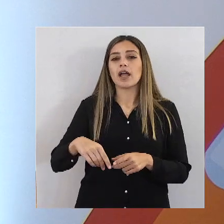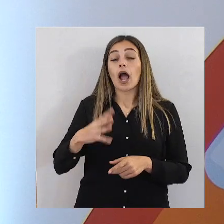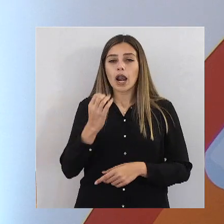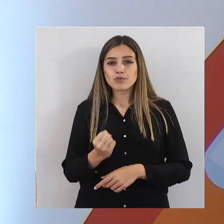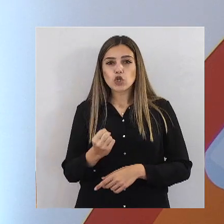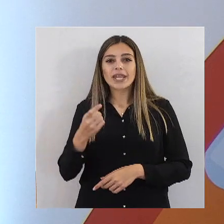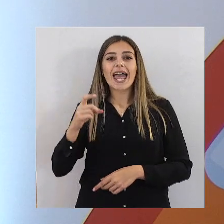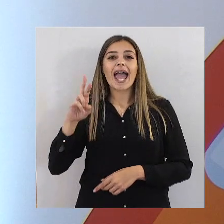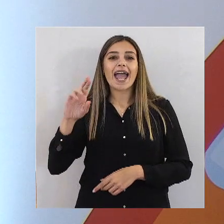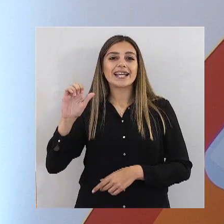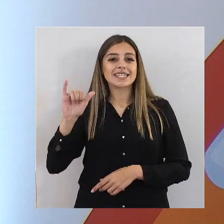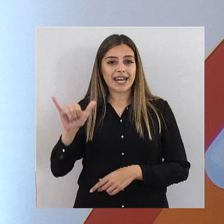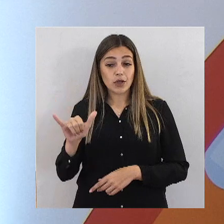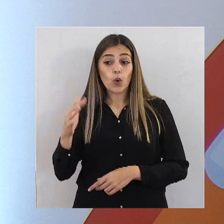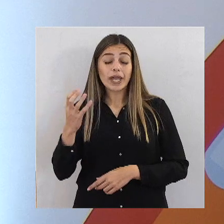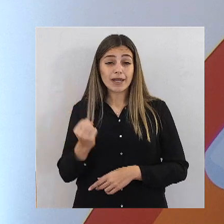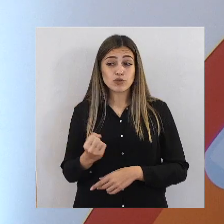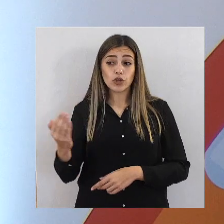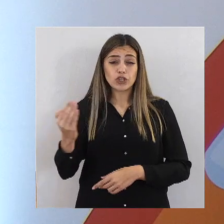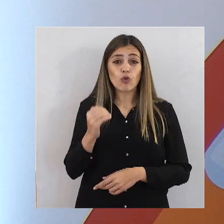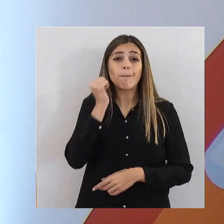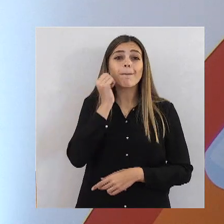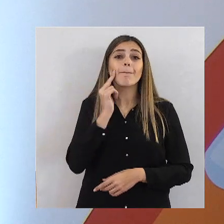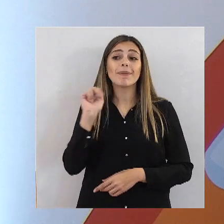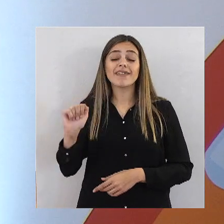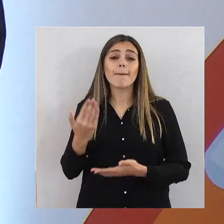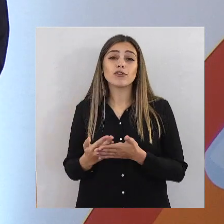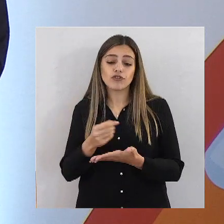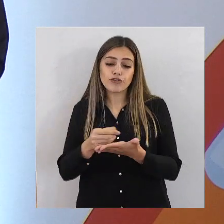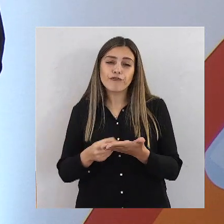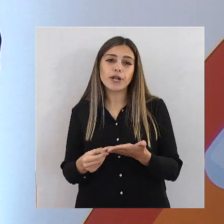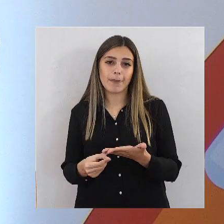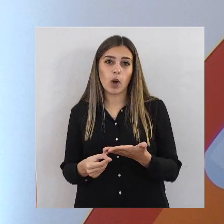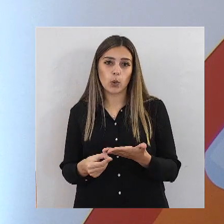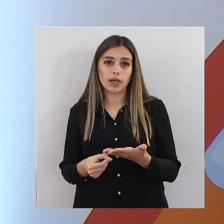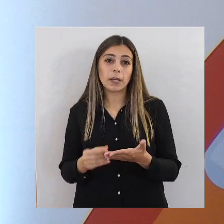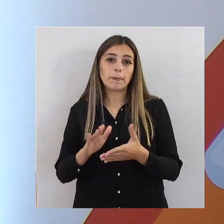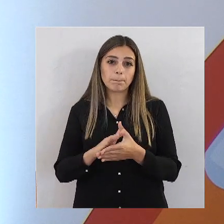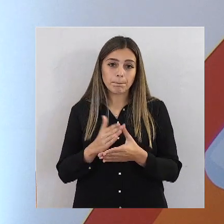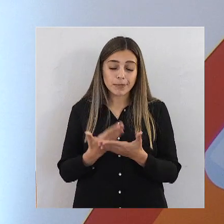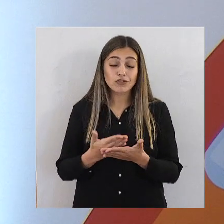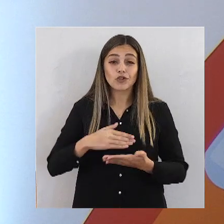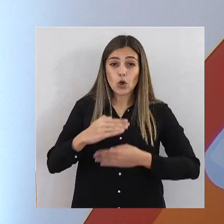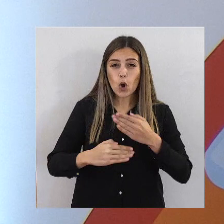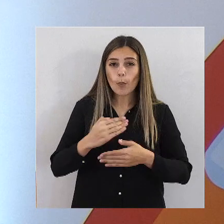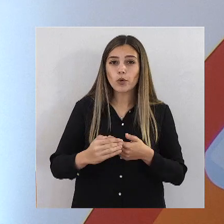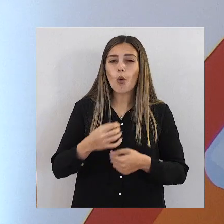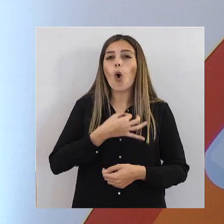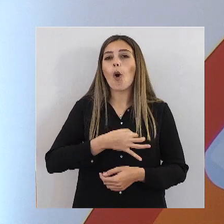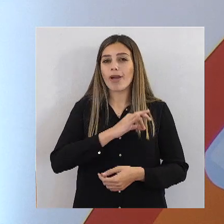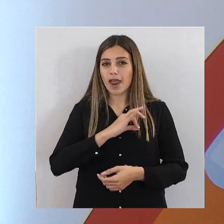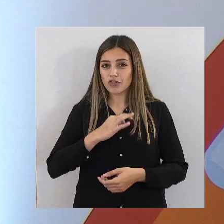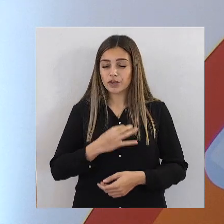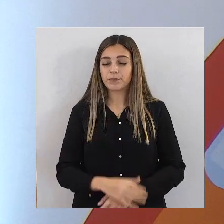her parents to come and sign the parental consent prior to any more intervention. With this news, this